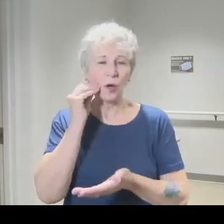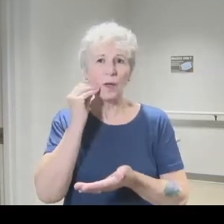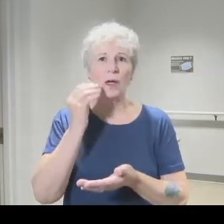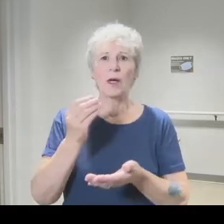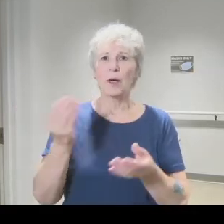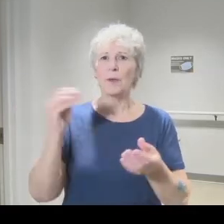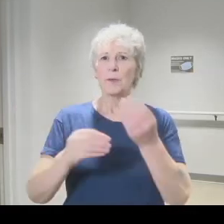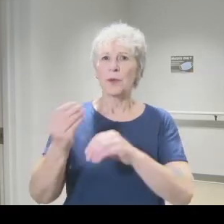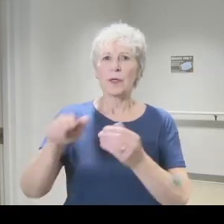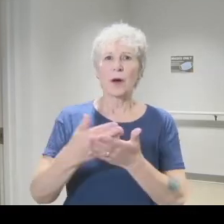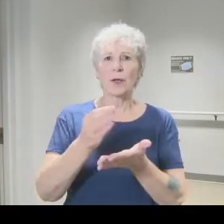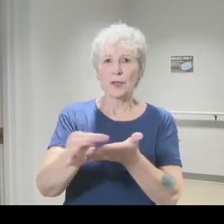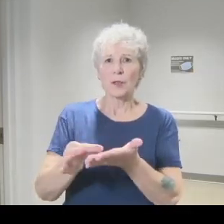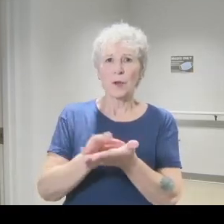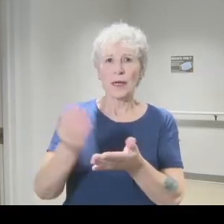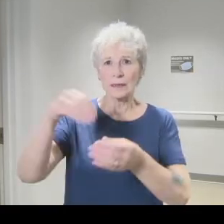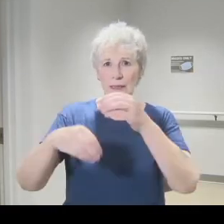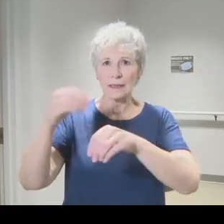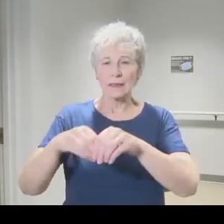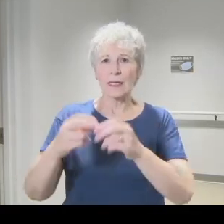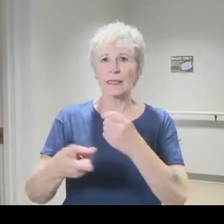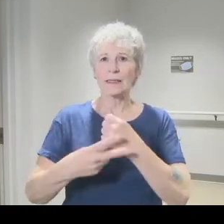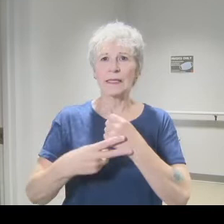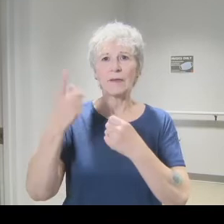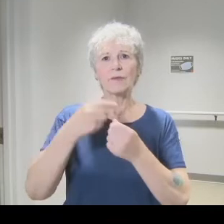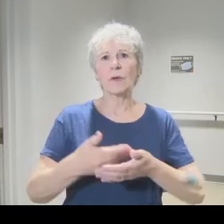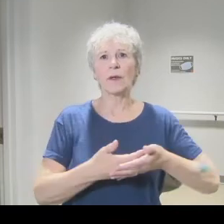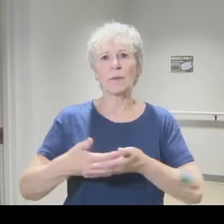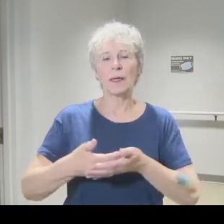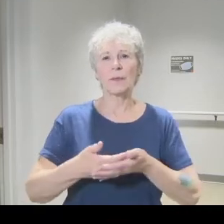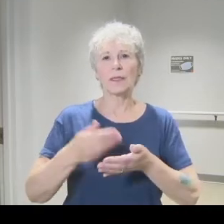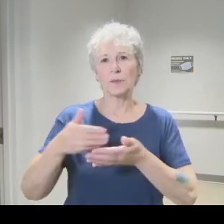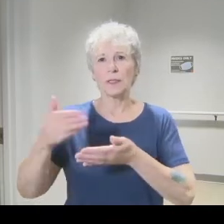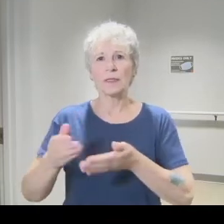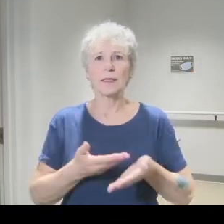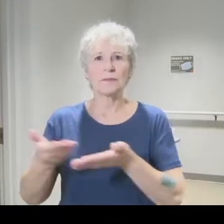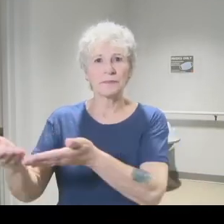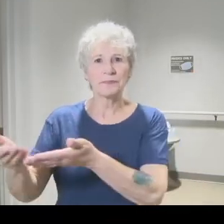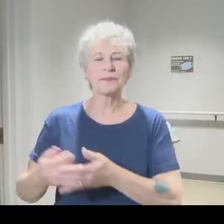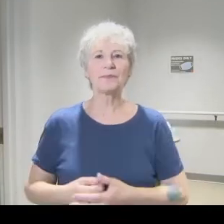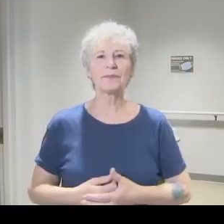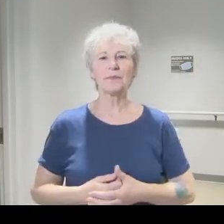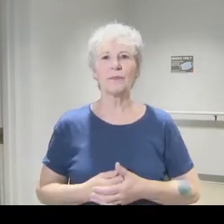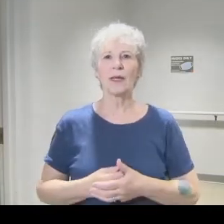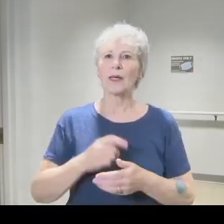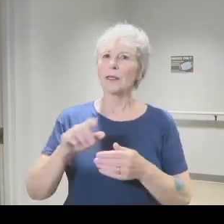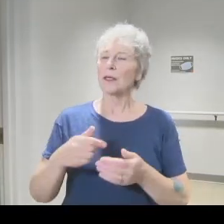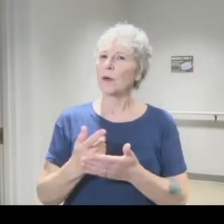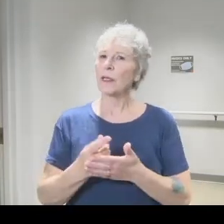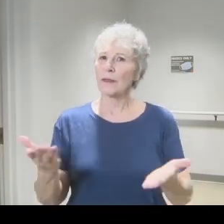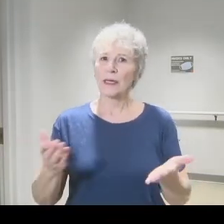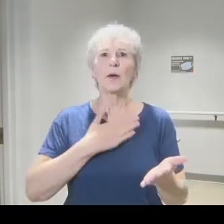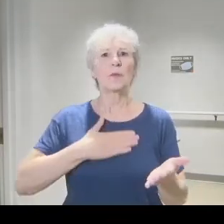few of them available, so if you didn't have an opportunity to grab one, or you already filled it and you want to grab another one, please feel free to do that. The only thing we ask is that you